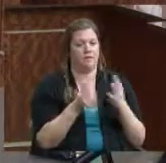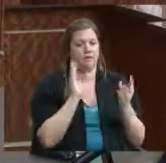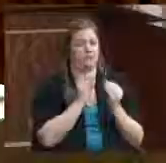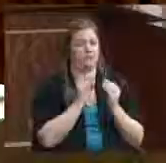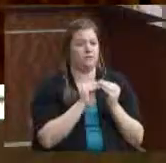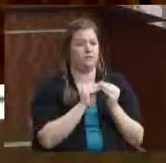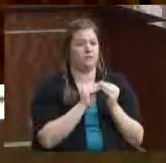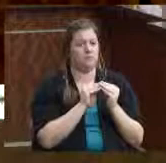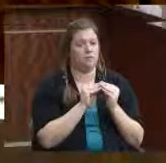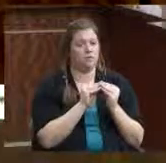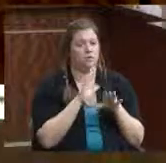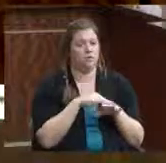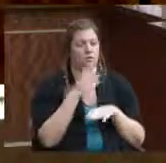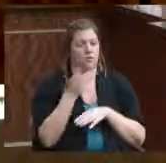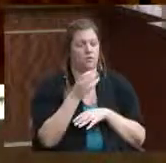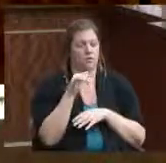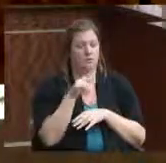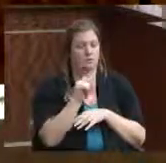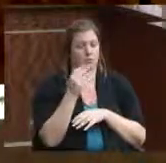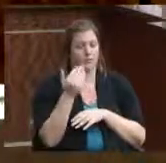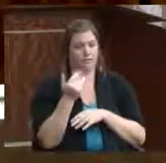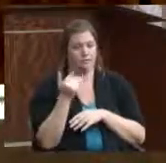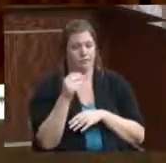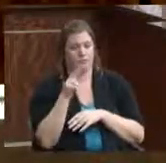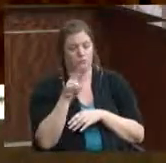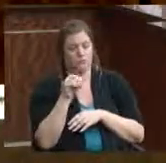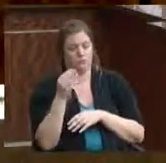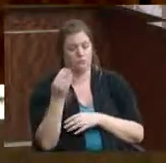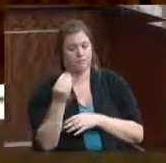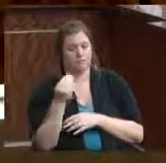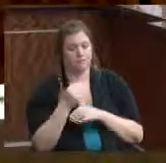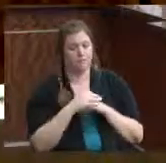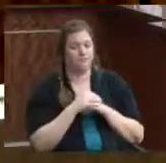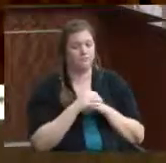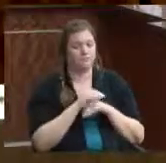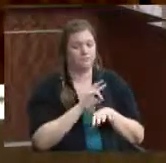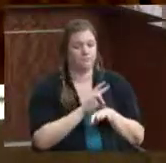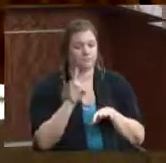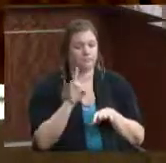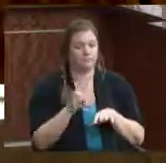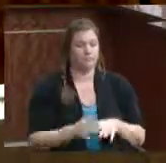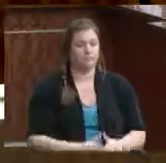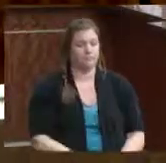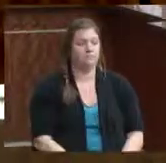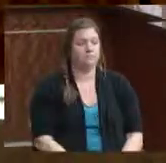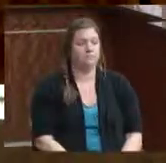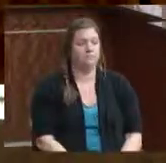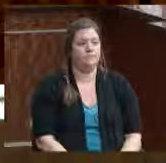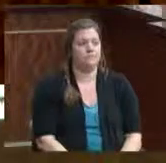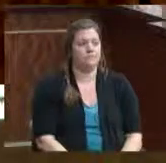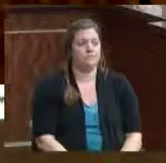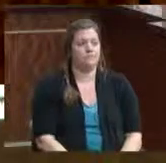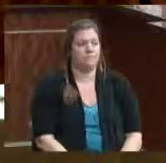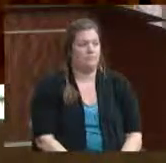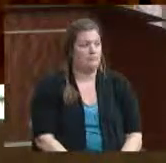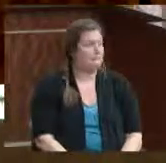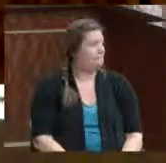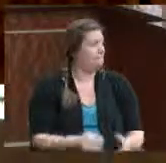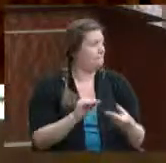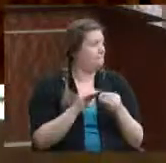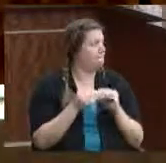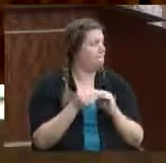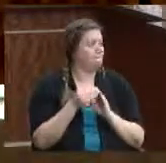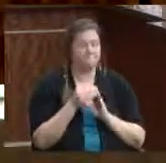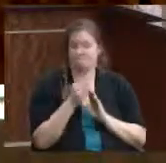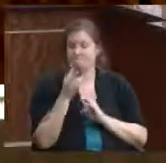Council meeting on Wednesday, October 15th, 14. Agenda item